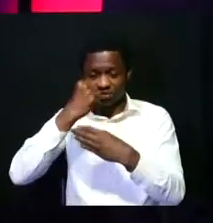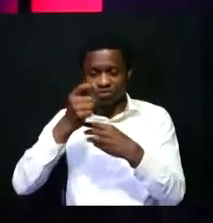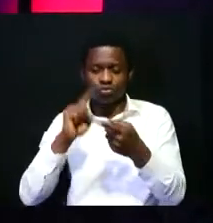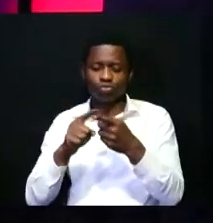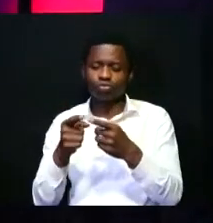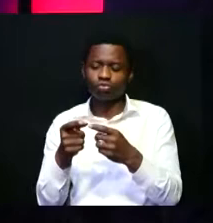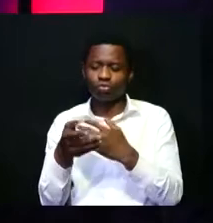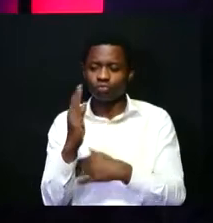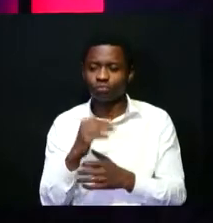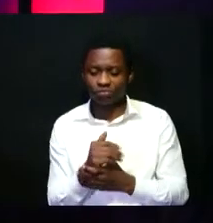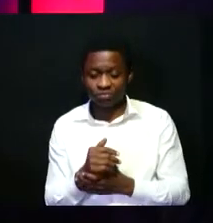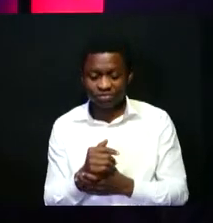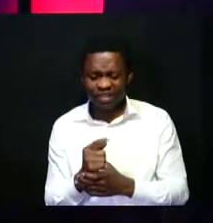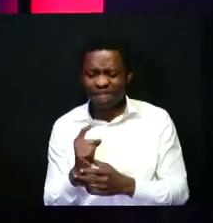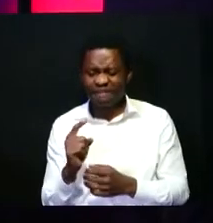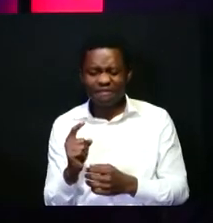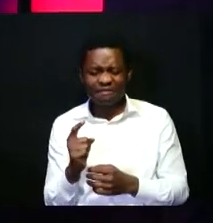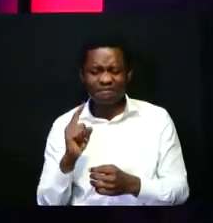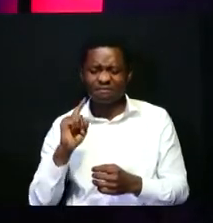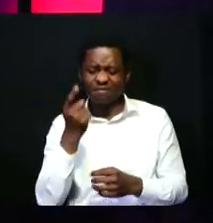the first of its kind in our church,